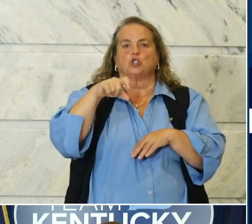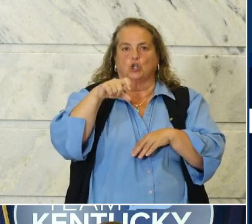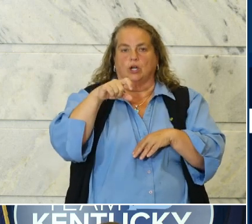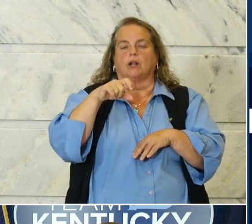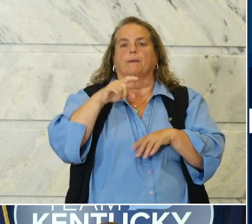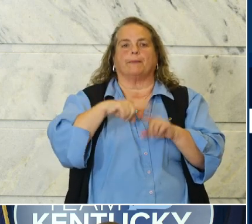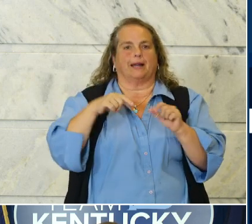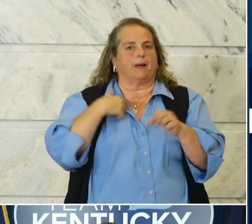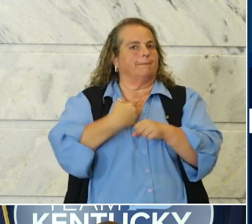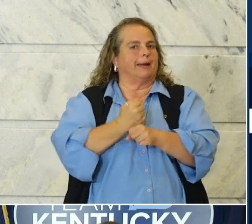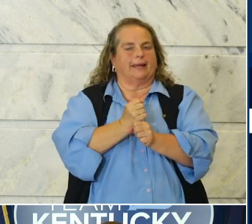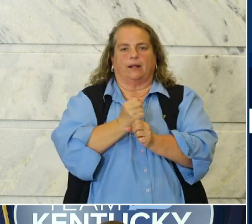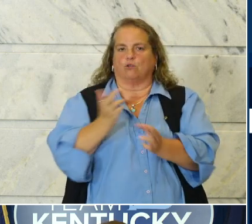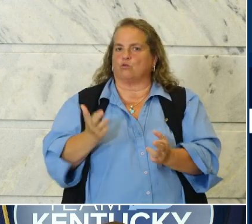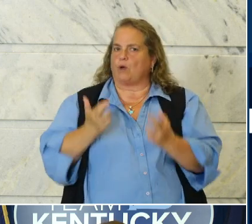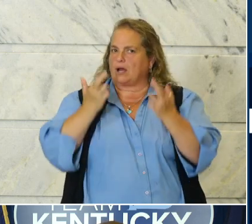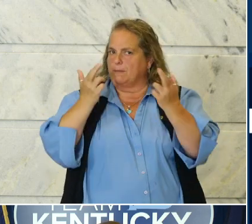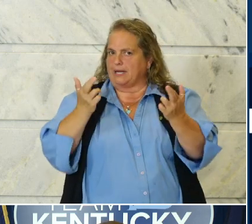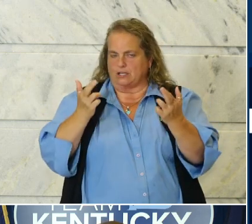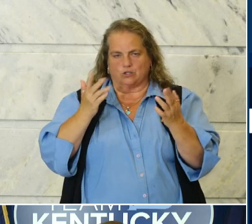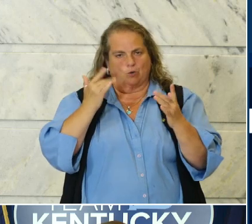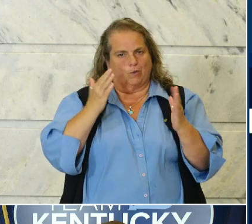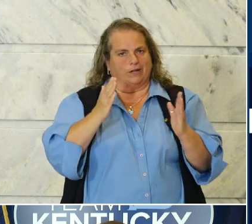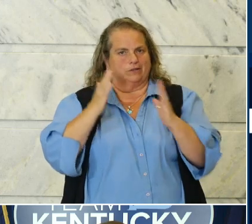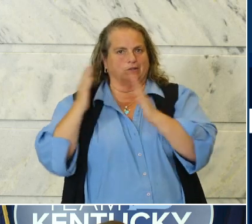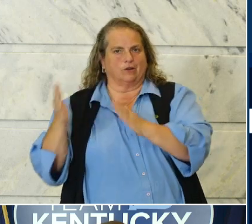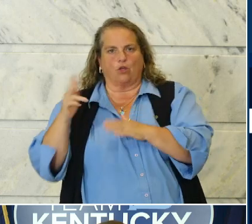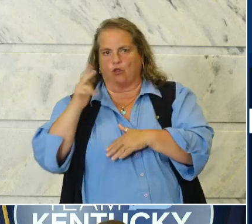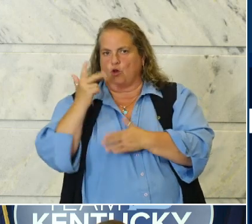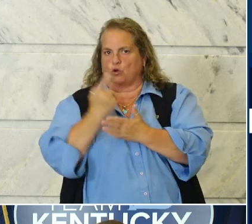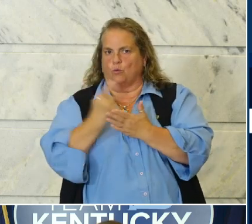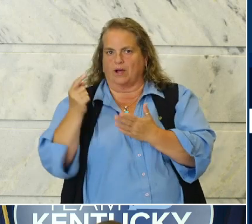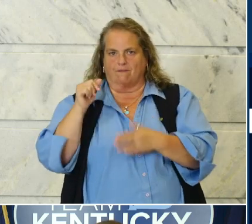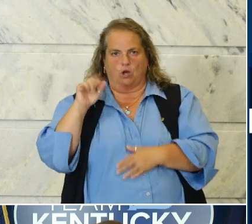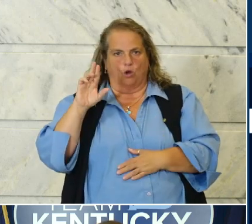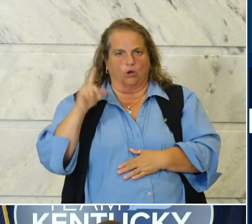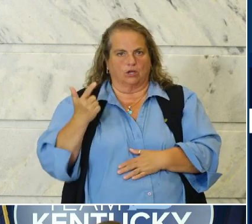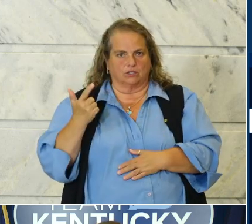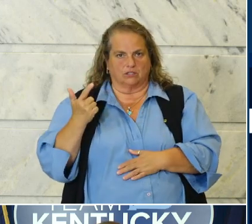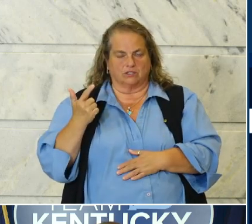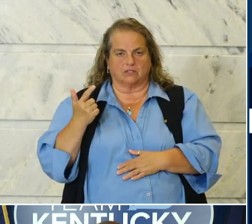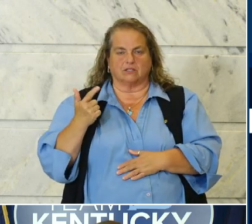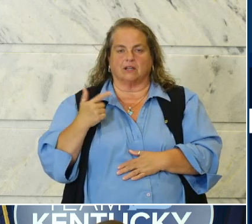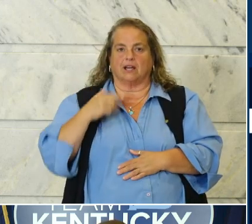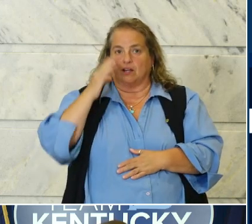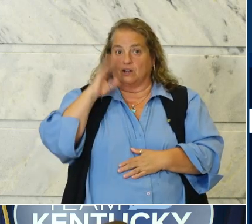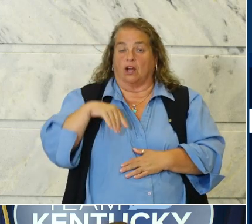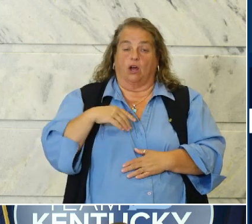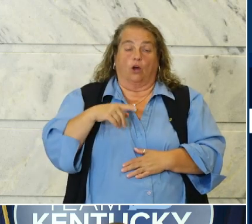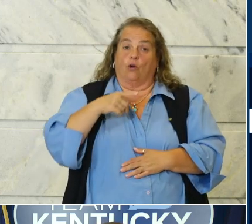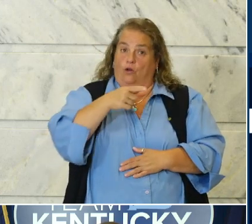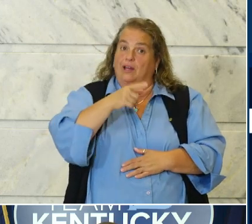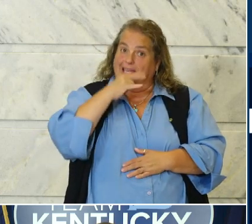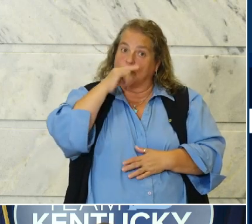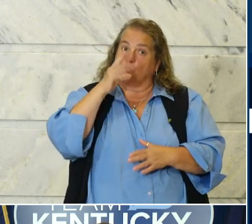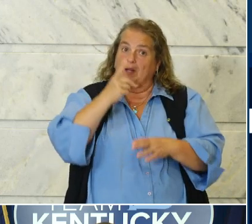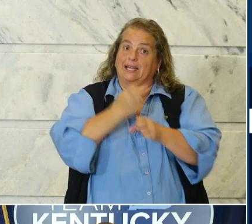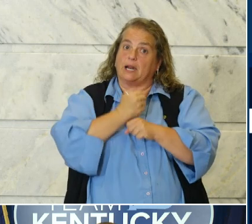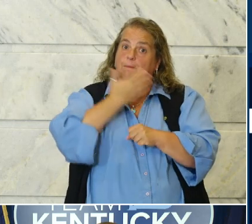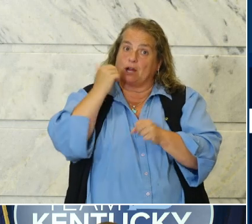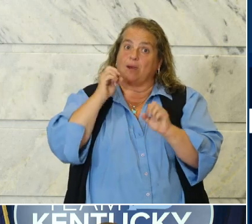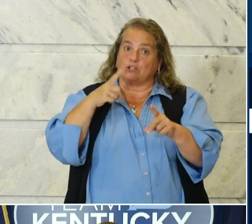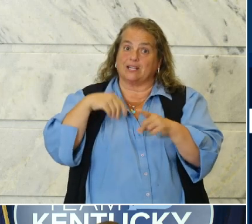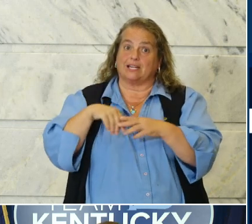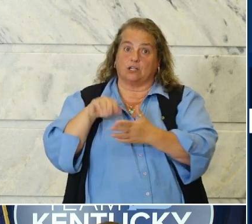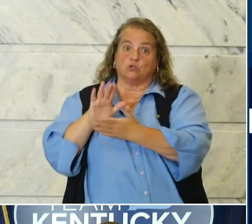I know my kids would be receiving a better education if their mom and I weren't trying to teach them math. And I'm